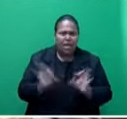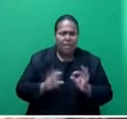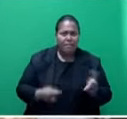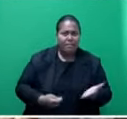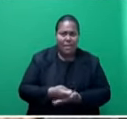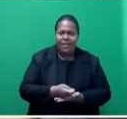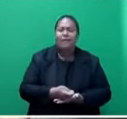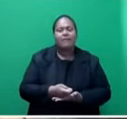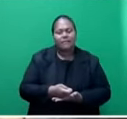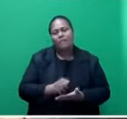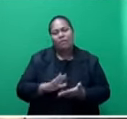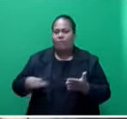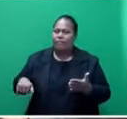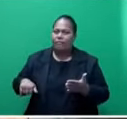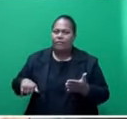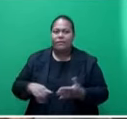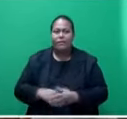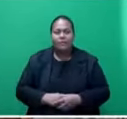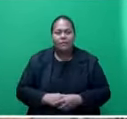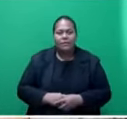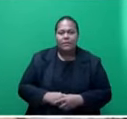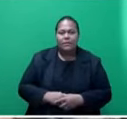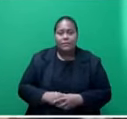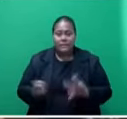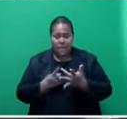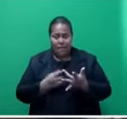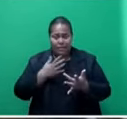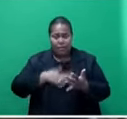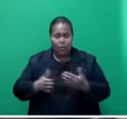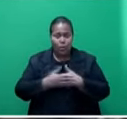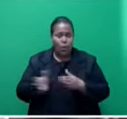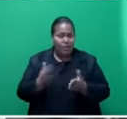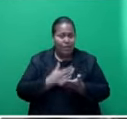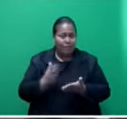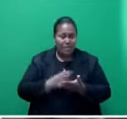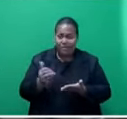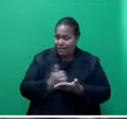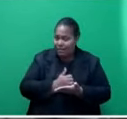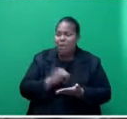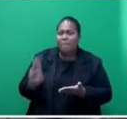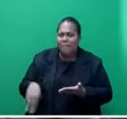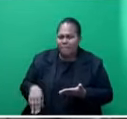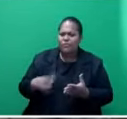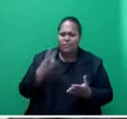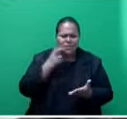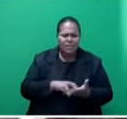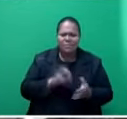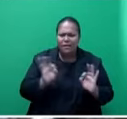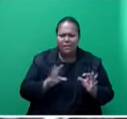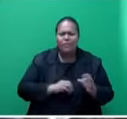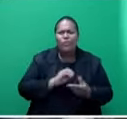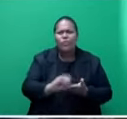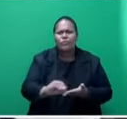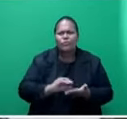Review minimum deposit amount for those wishing to open a new FNPF account. And members who have registered and have not made any contributions will be